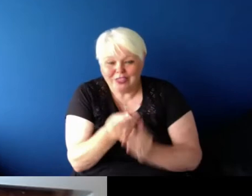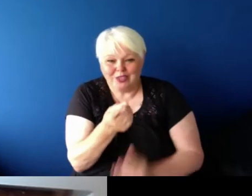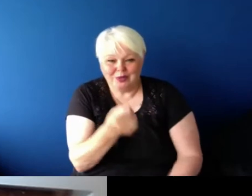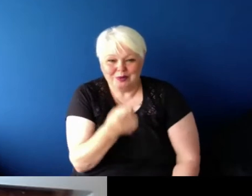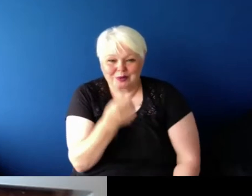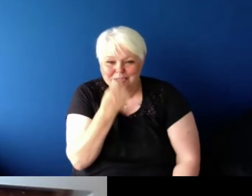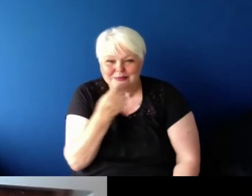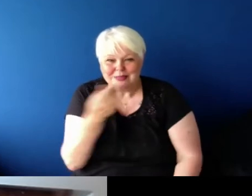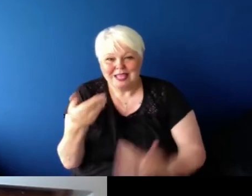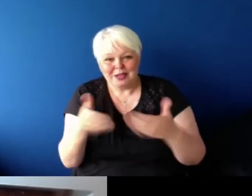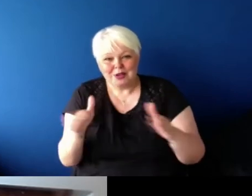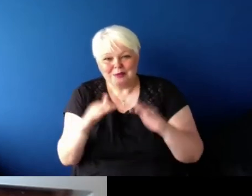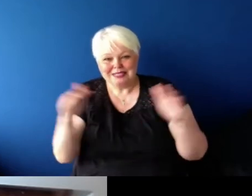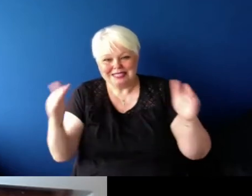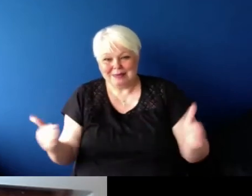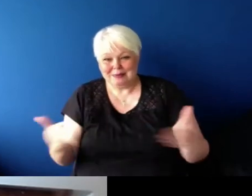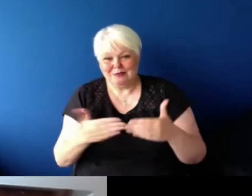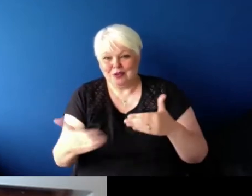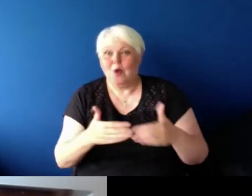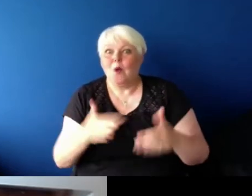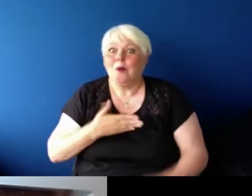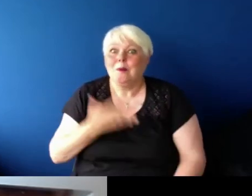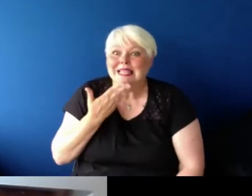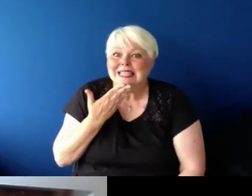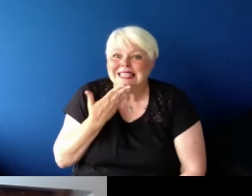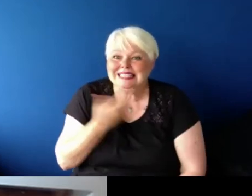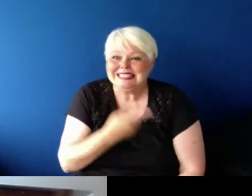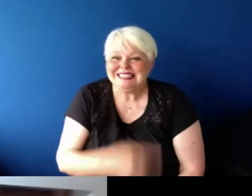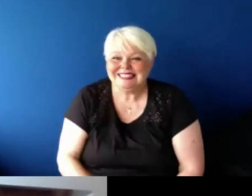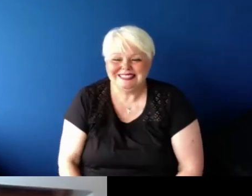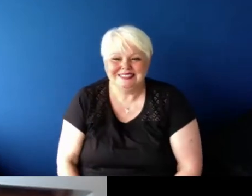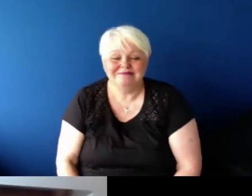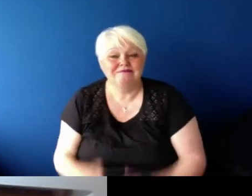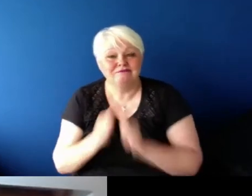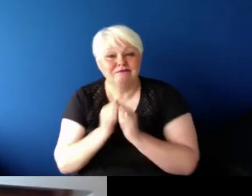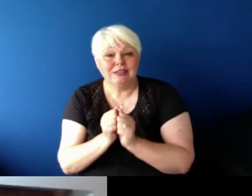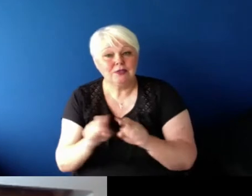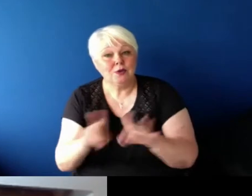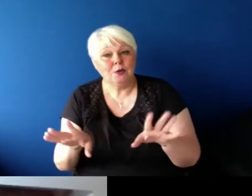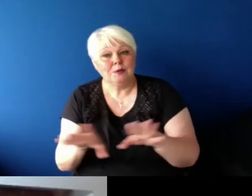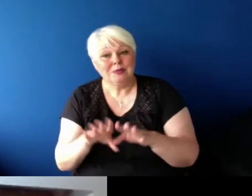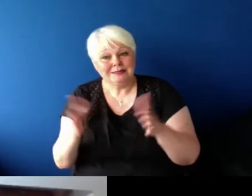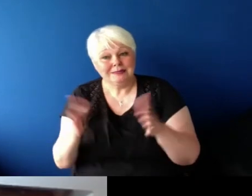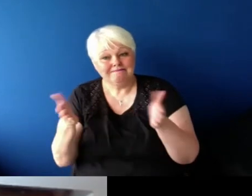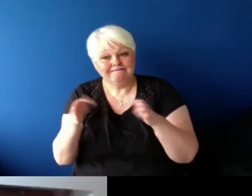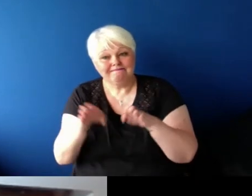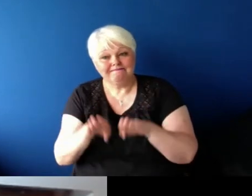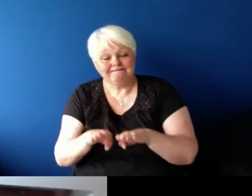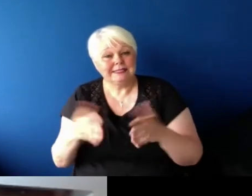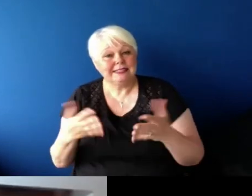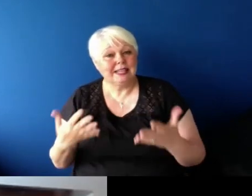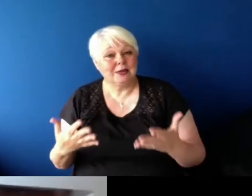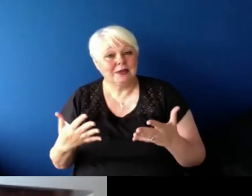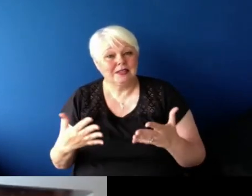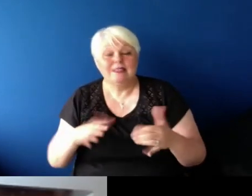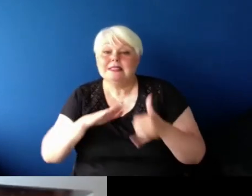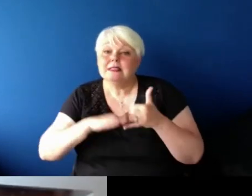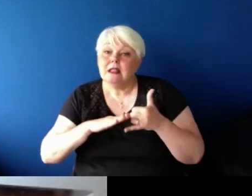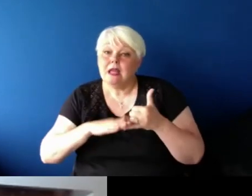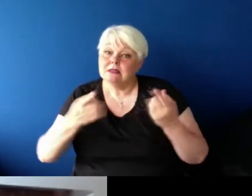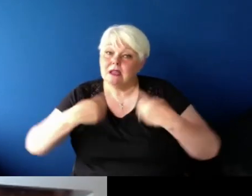open table event before yes, long. So friends, it's almost time to leave you, and this is the last of